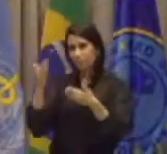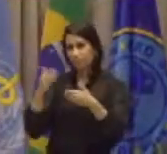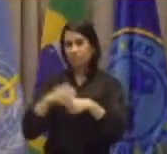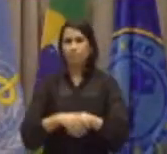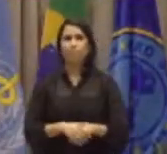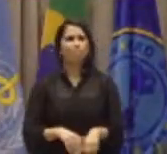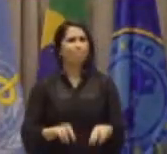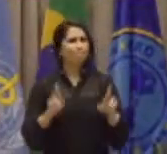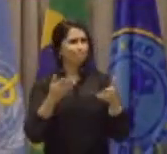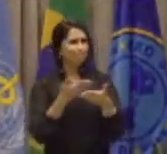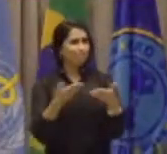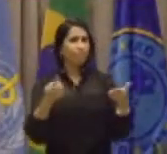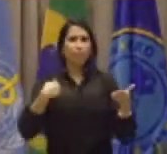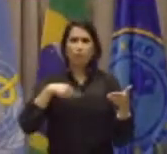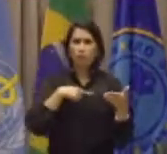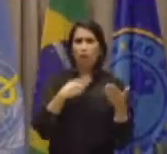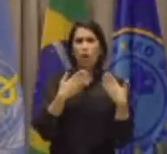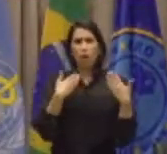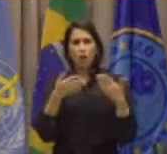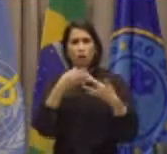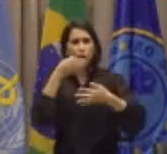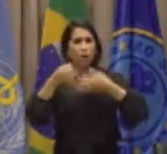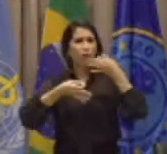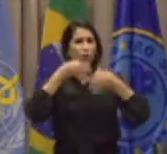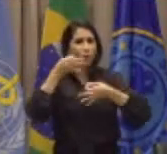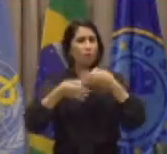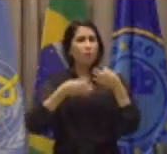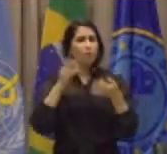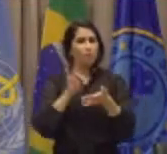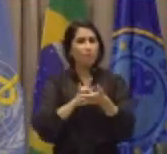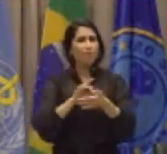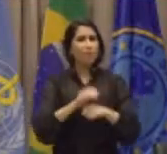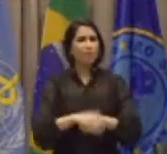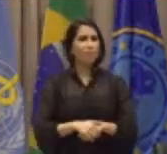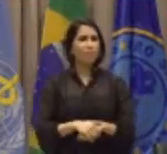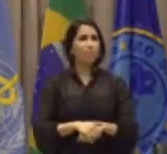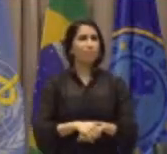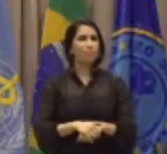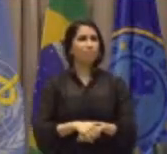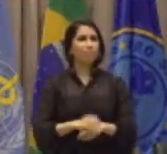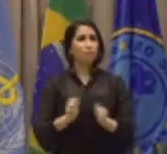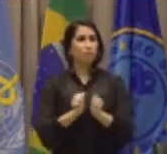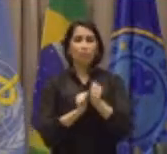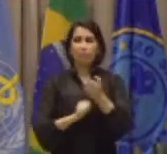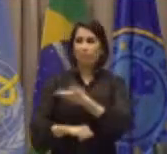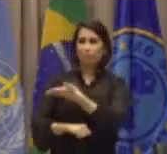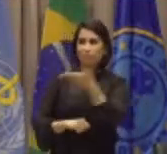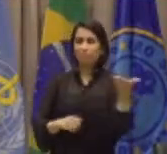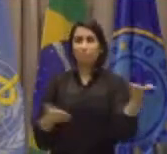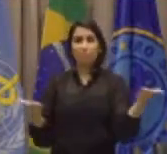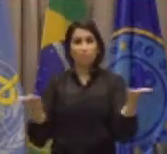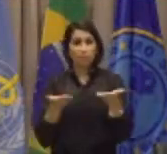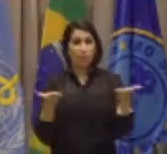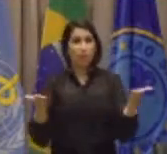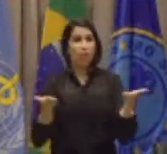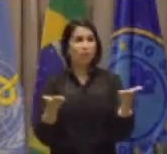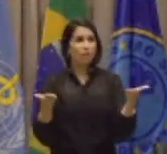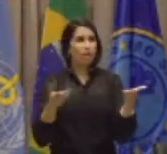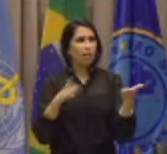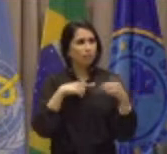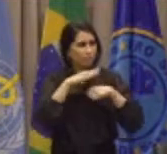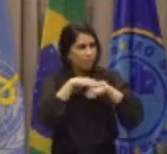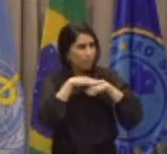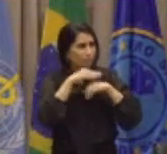Thank you, Cleonara. I think we have a lot to comment. Speaking about the